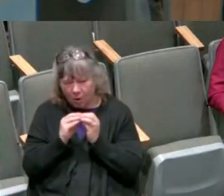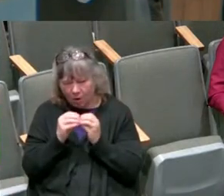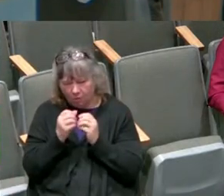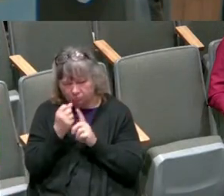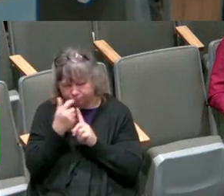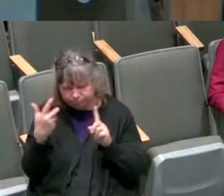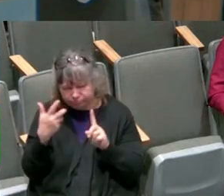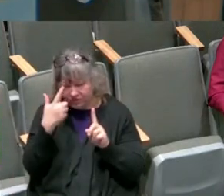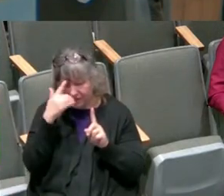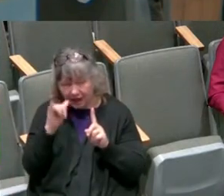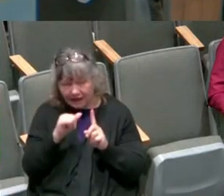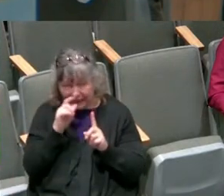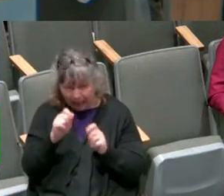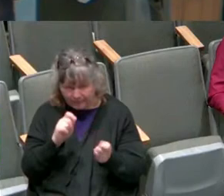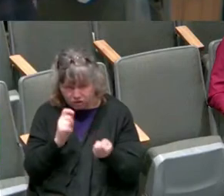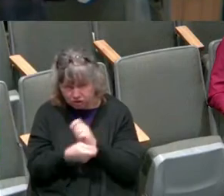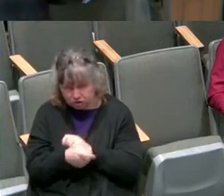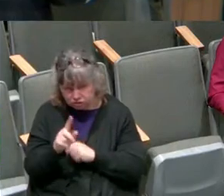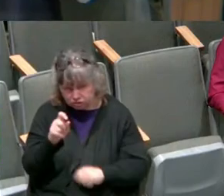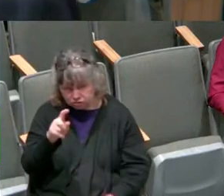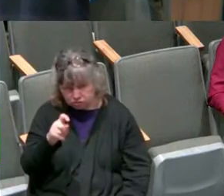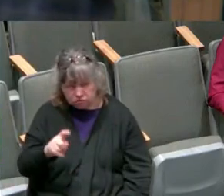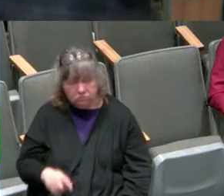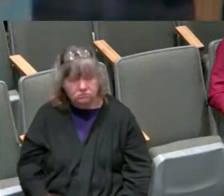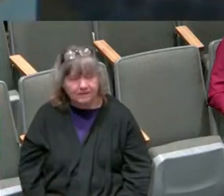on that and could that be changed